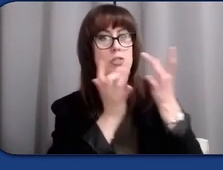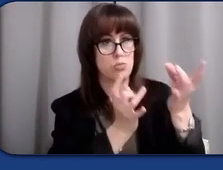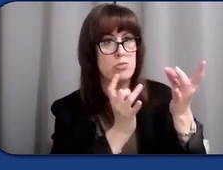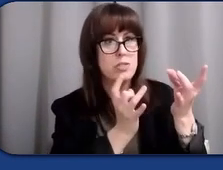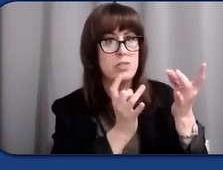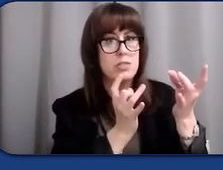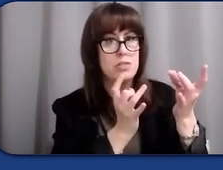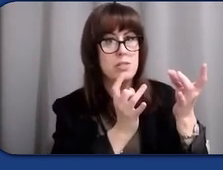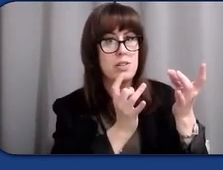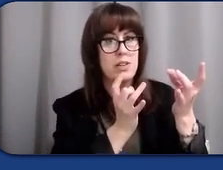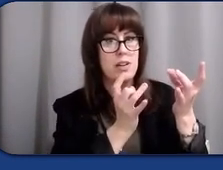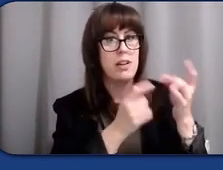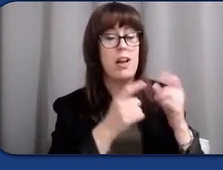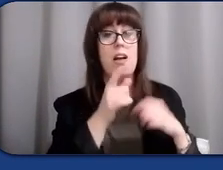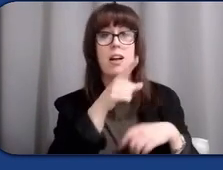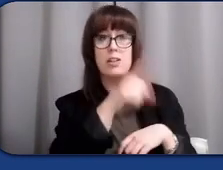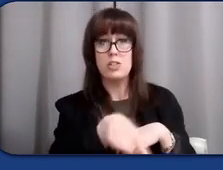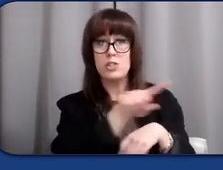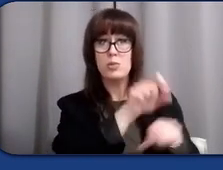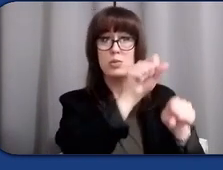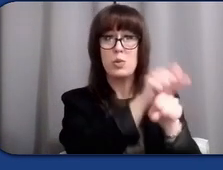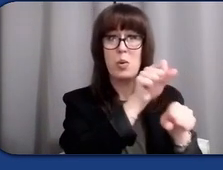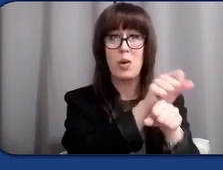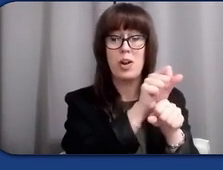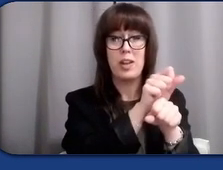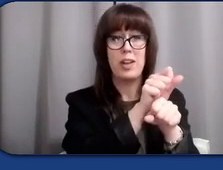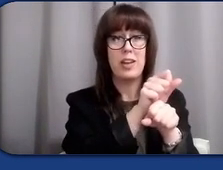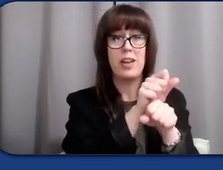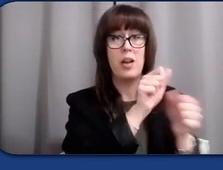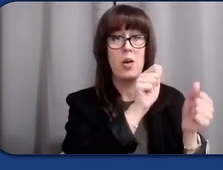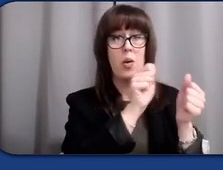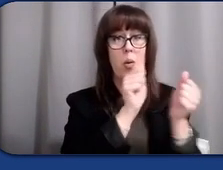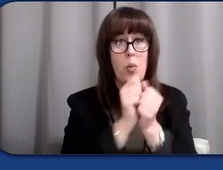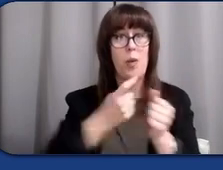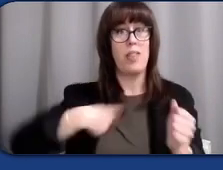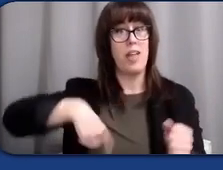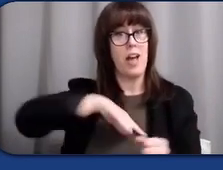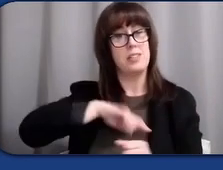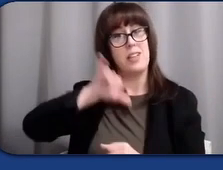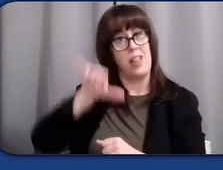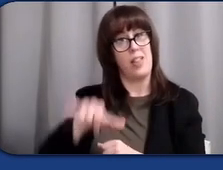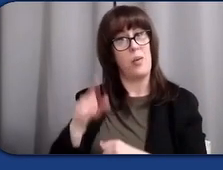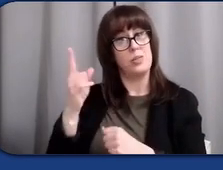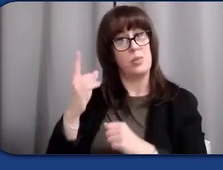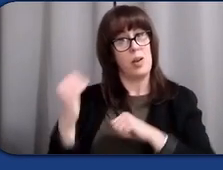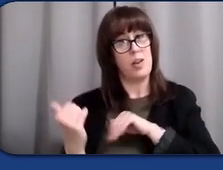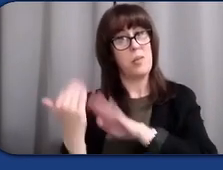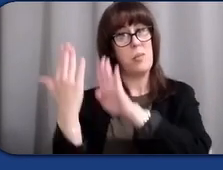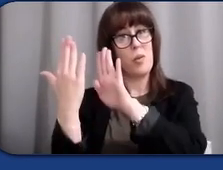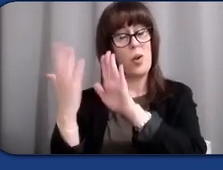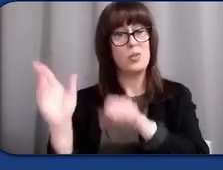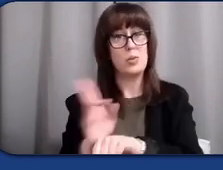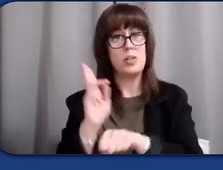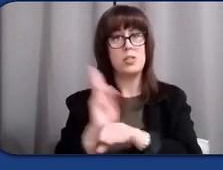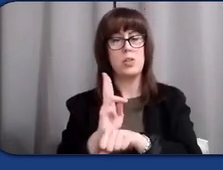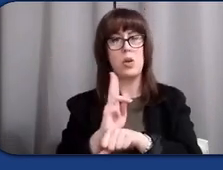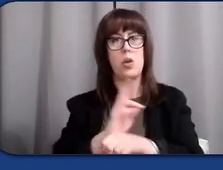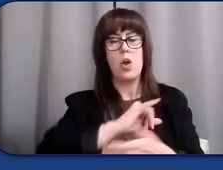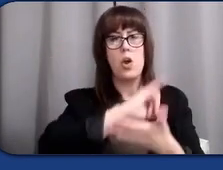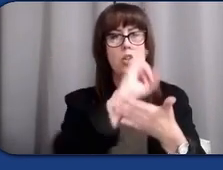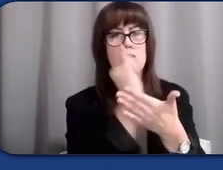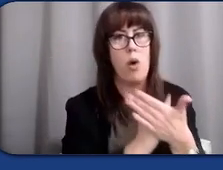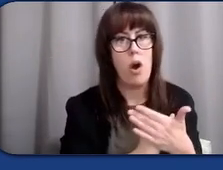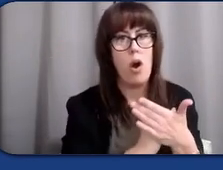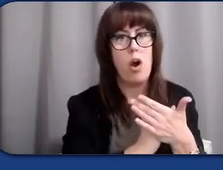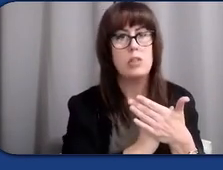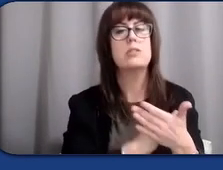that she was actually working around arts. That was one of the platforms that we use. So how do we bring arts and education